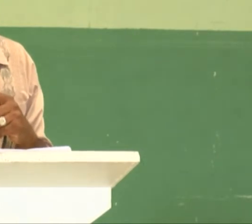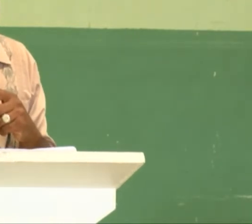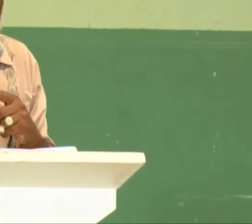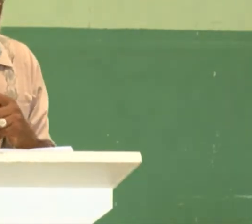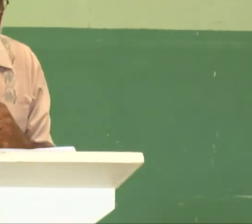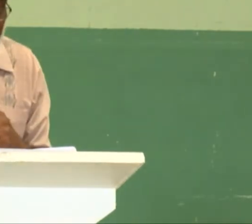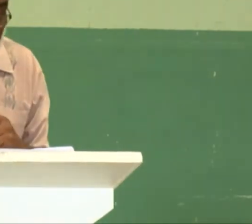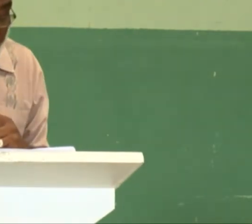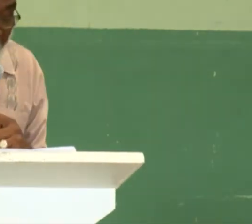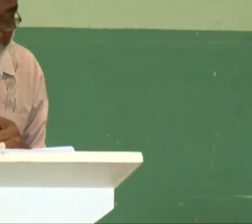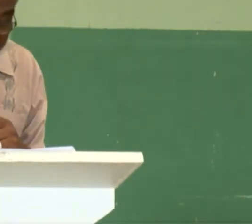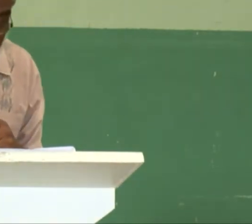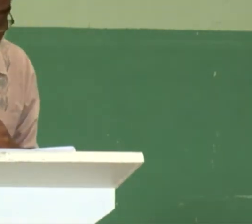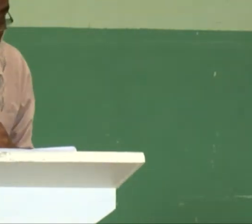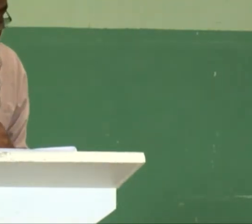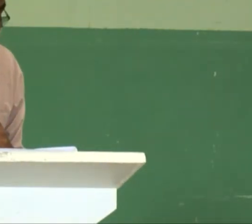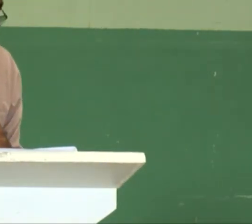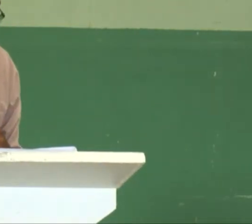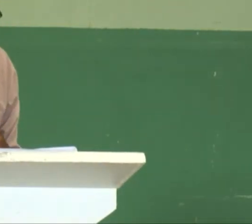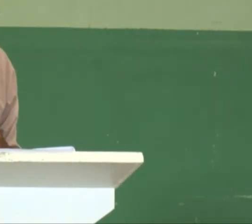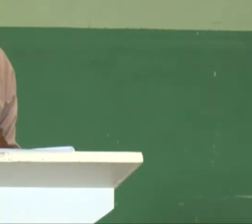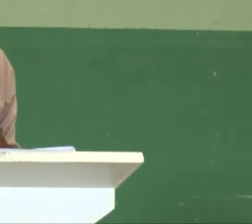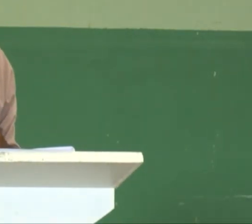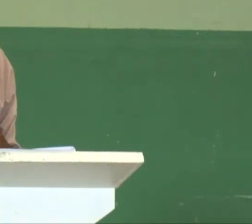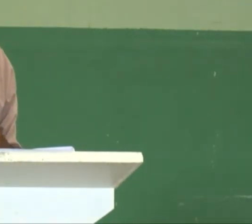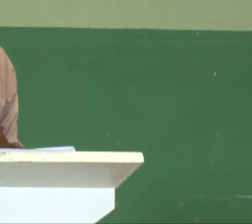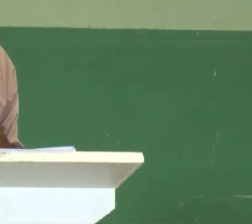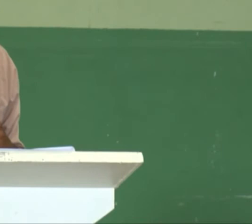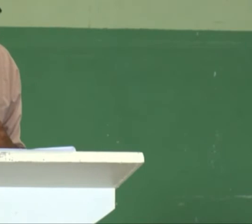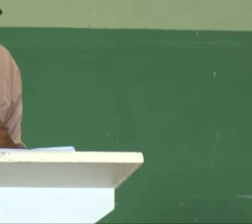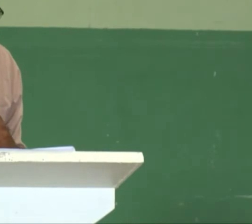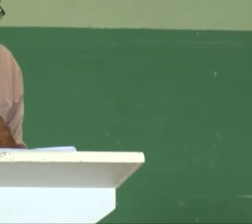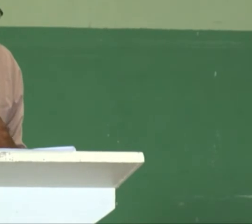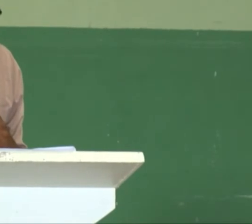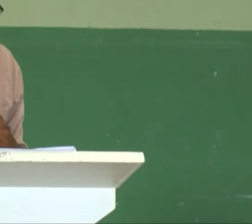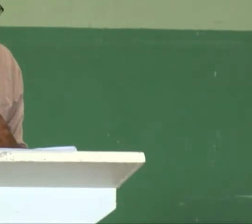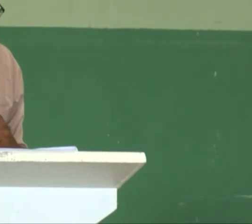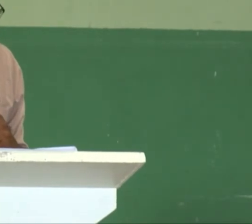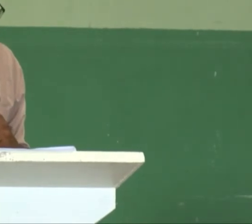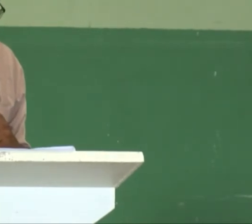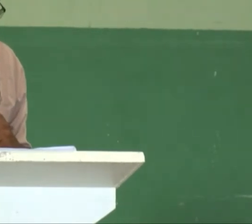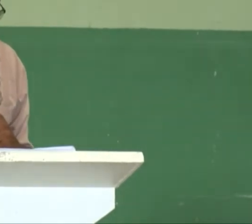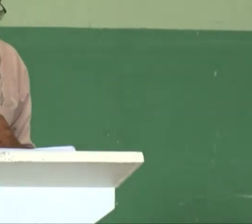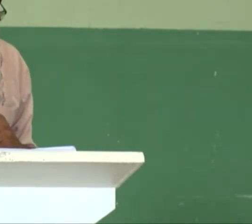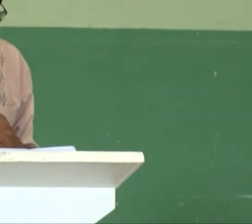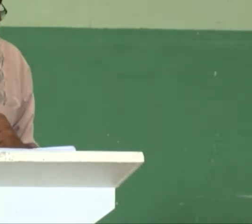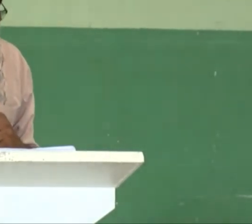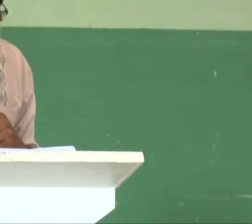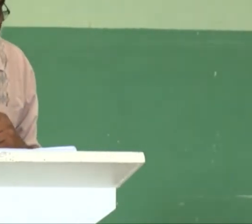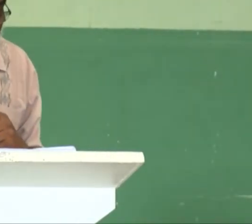make a meaningful living from in the Scotland district. And we have lands on there. I want to see some effort made to plant those lands